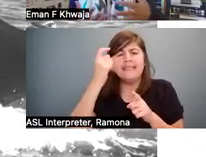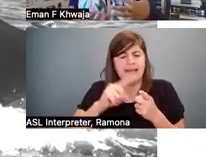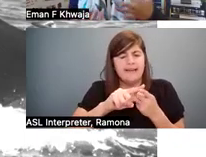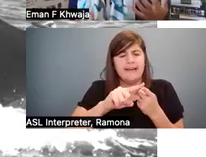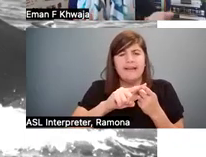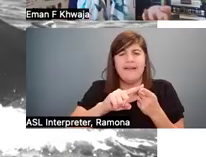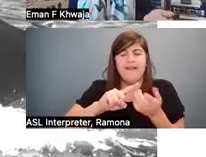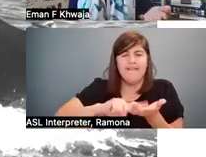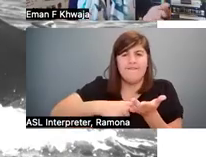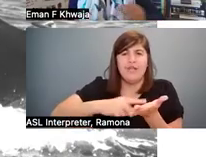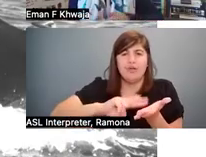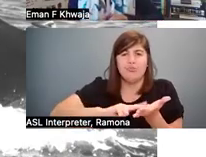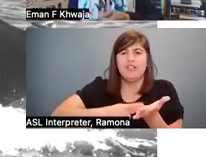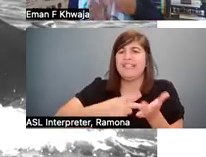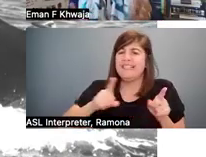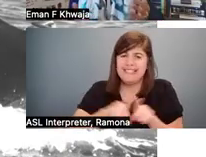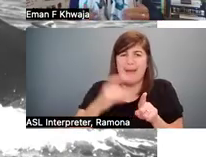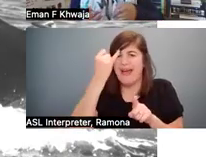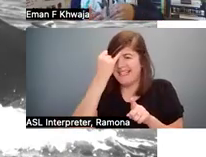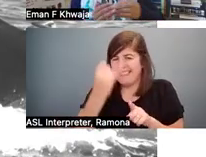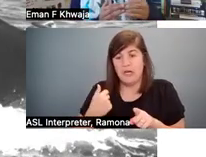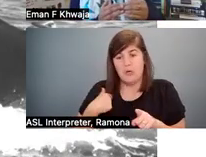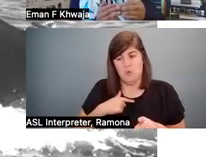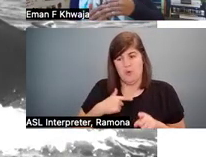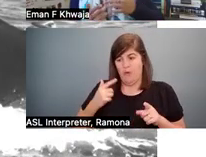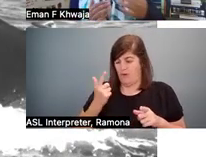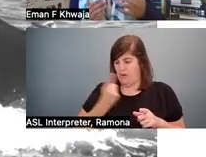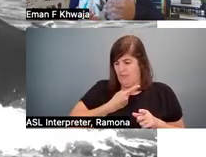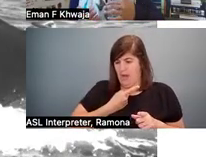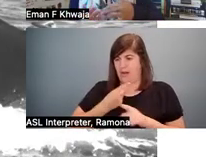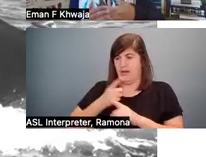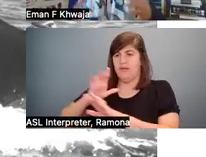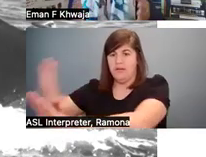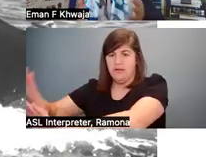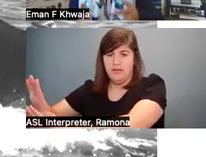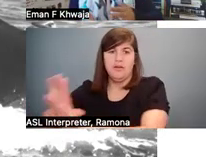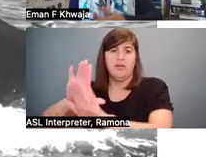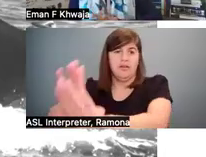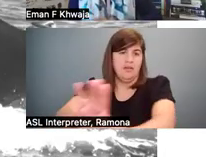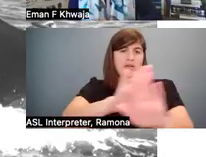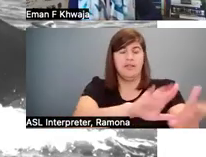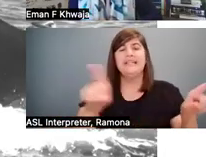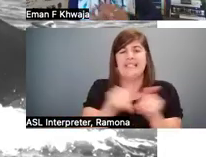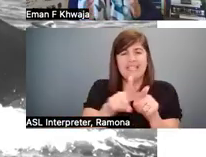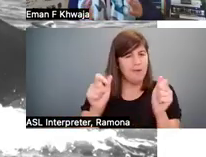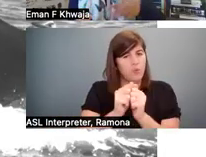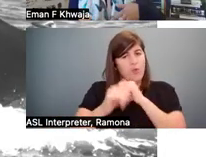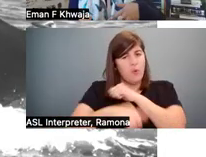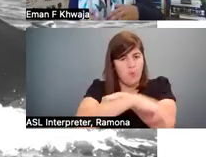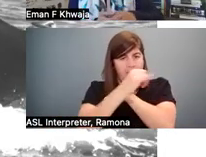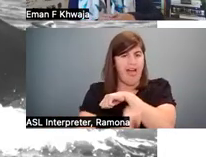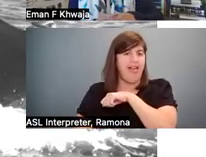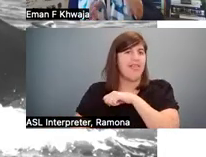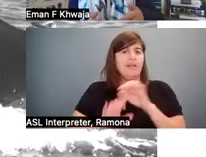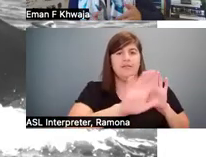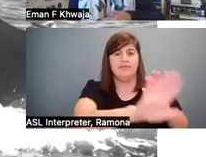whales all have unique fluke prints. And then those dorsal fins also range in shape and size. So you can see with these 3 examples, they all are different